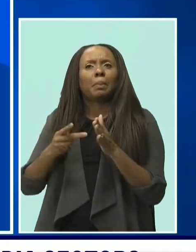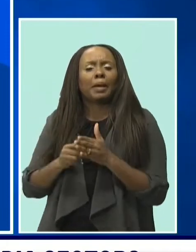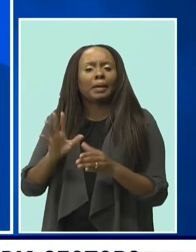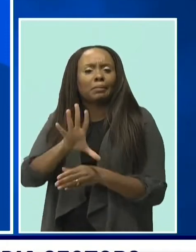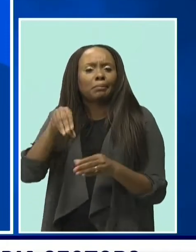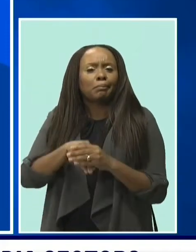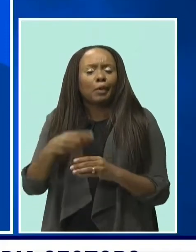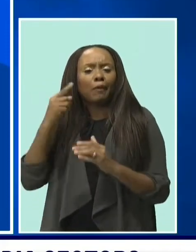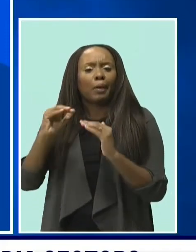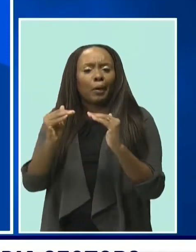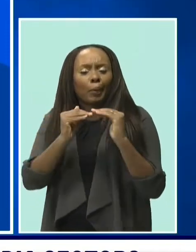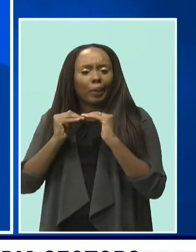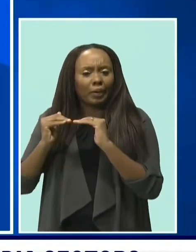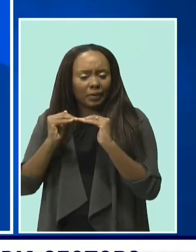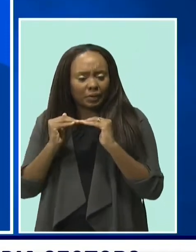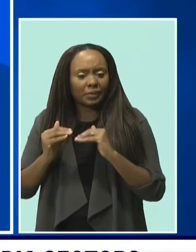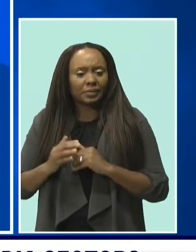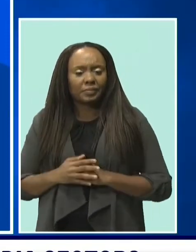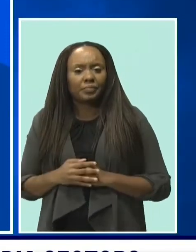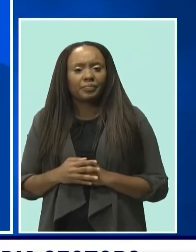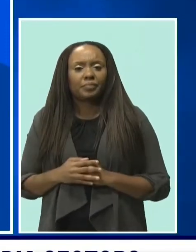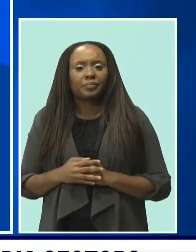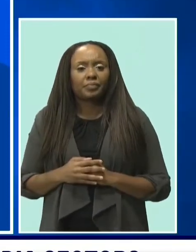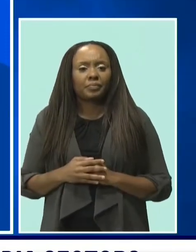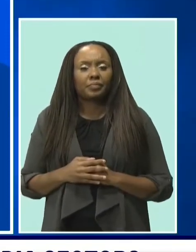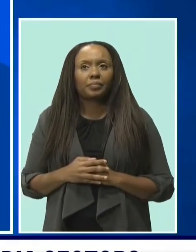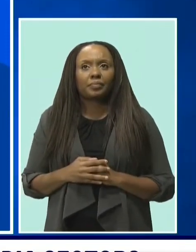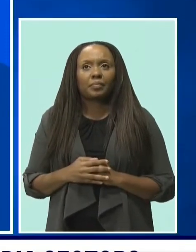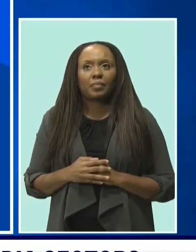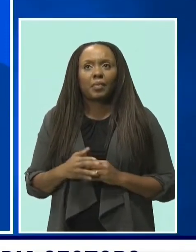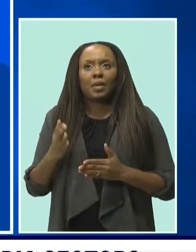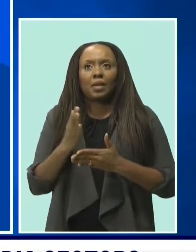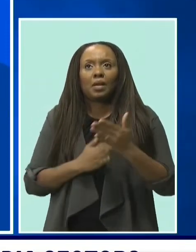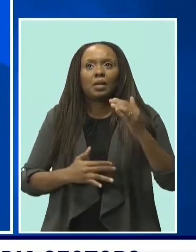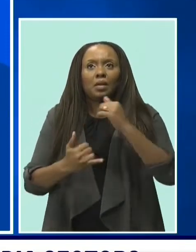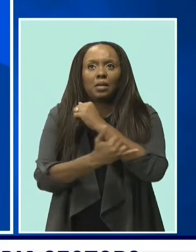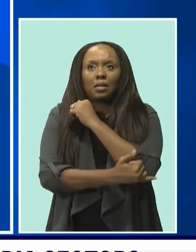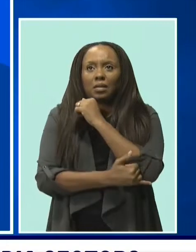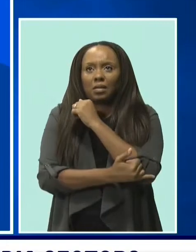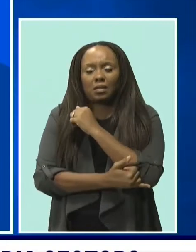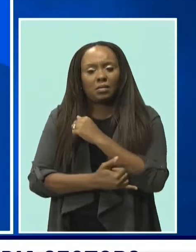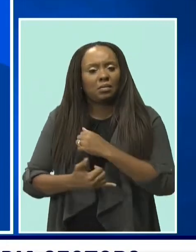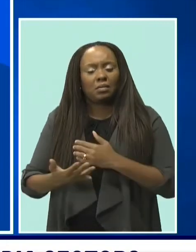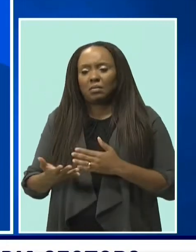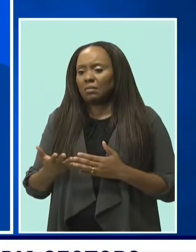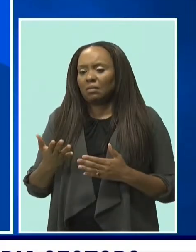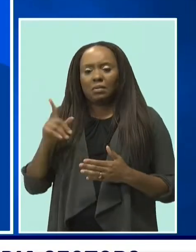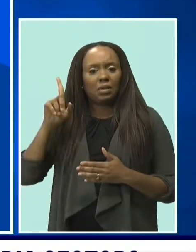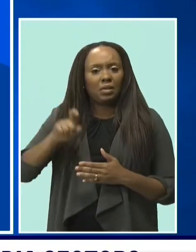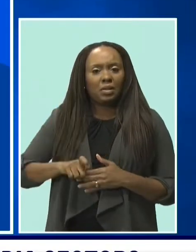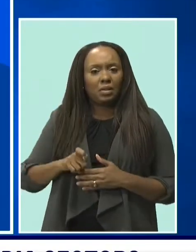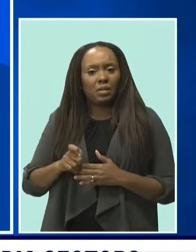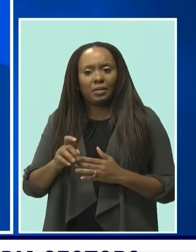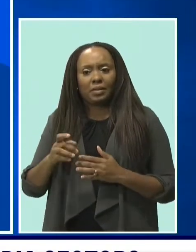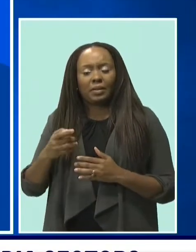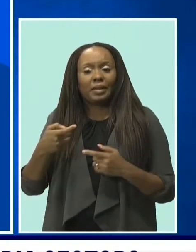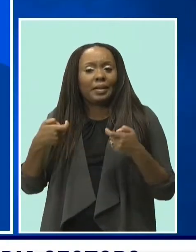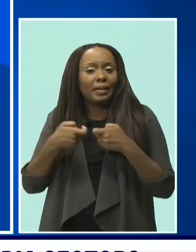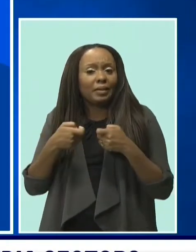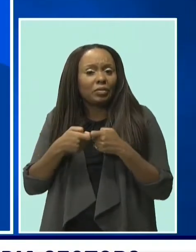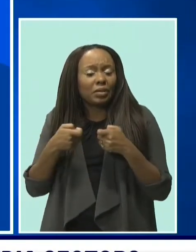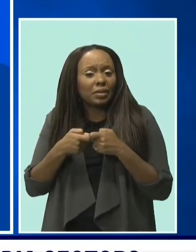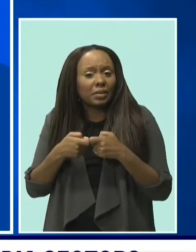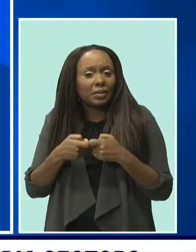equality. And let us not forget, in some countries, there is the basic issue of access to electricity. My friends,